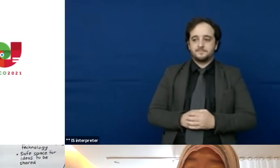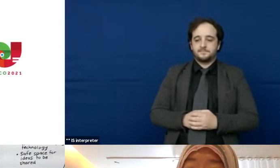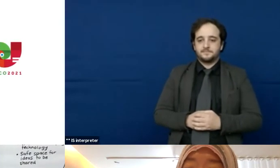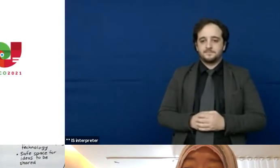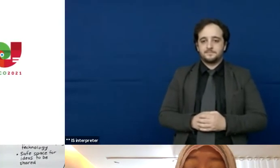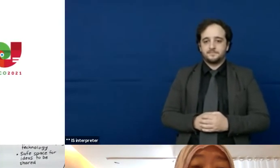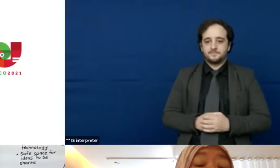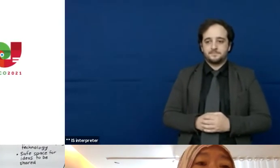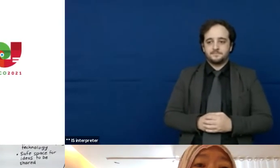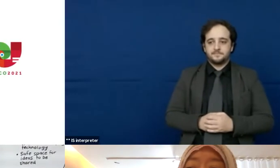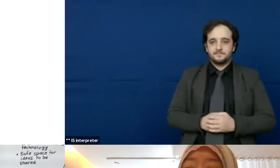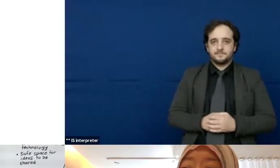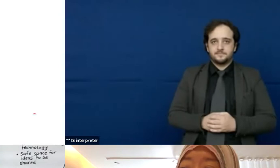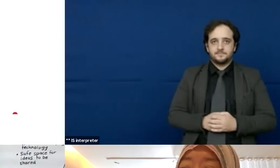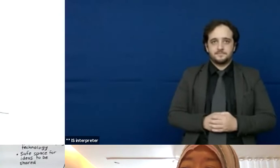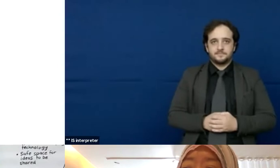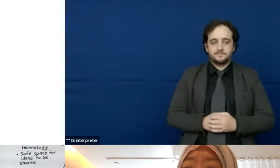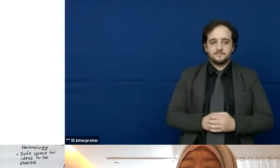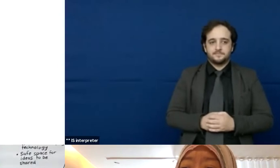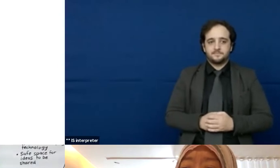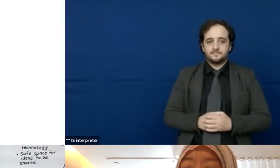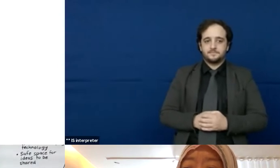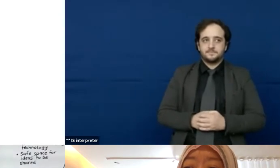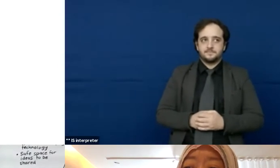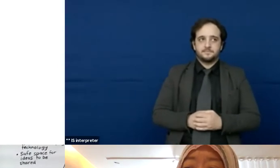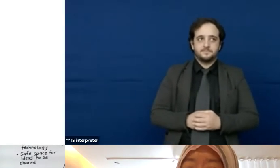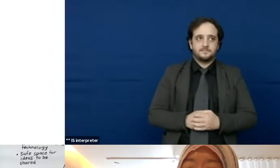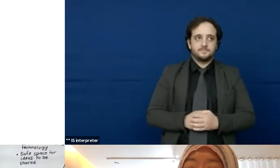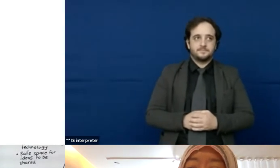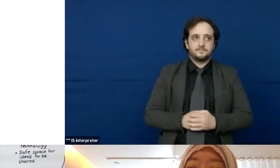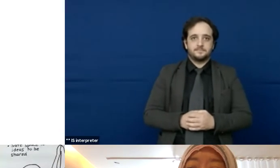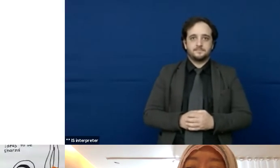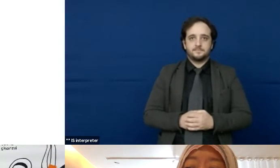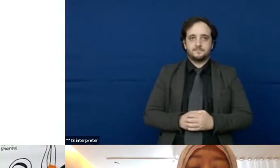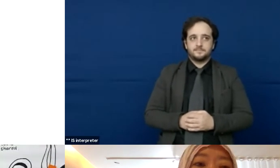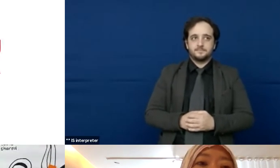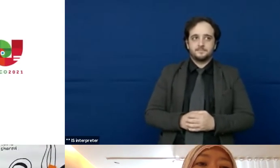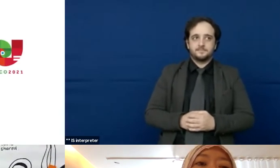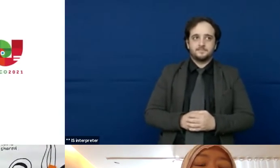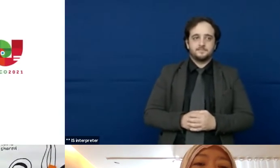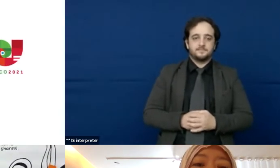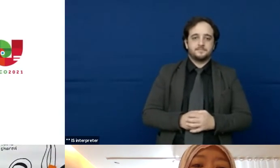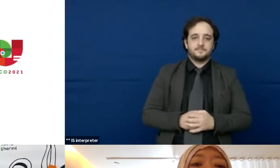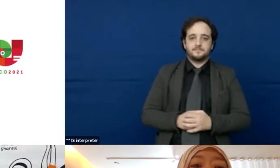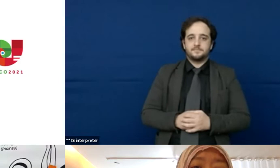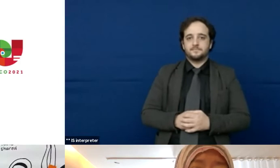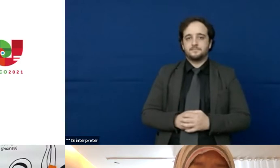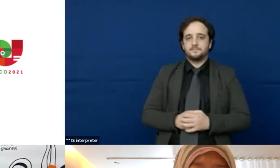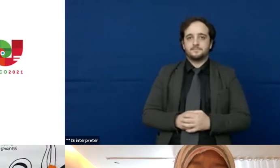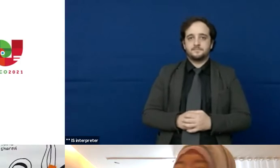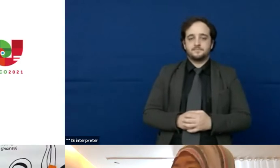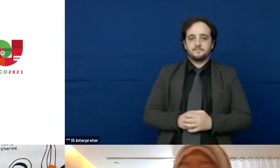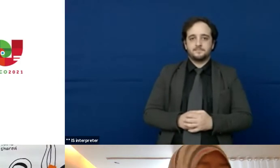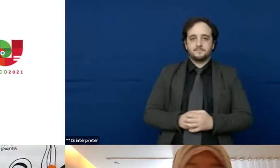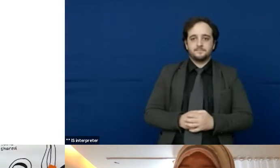gap. But it provides nuance and allow us to operationalize the principle of leaving no